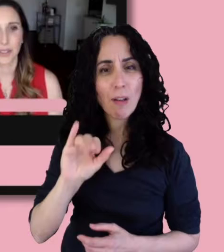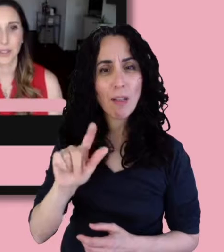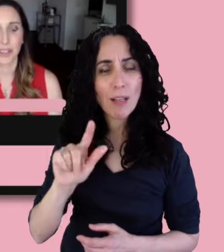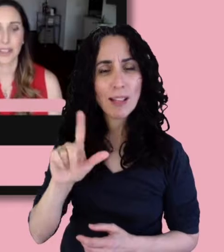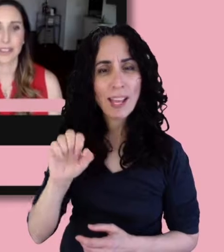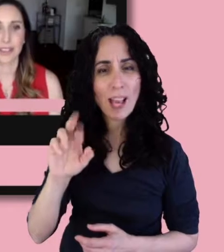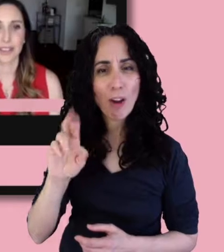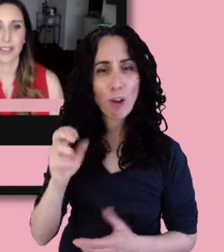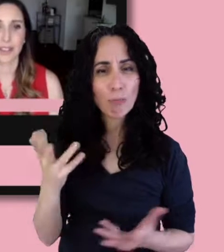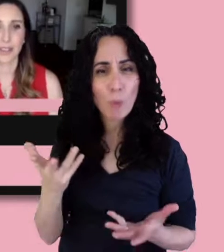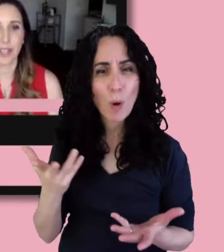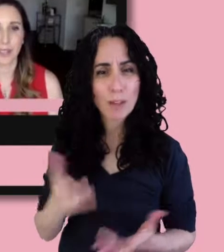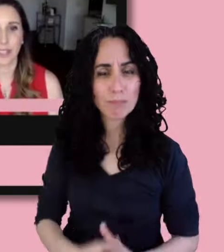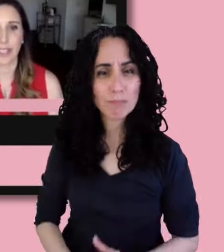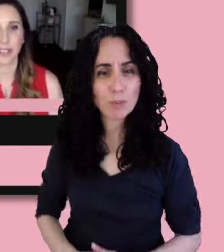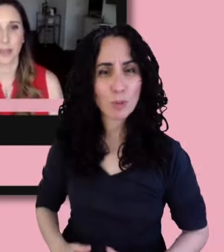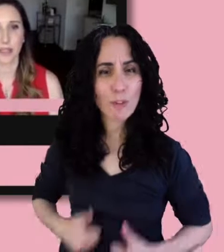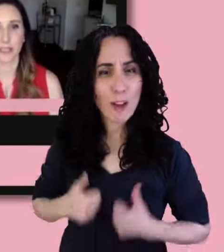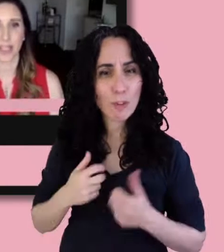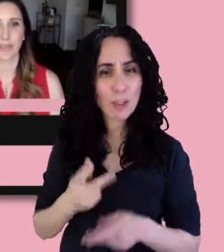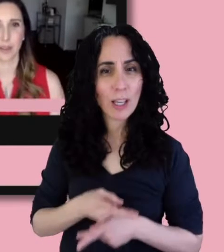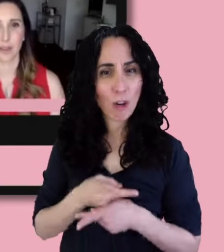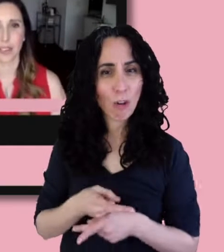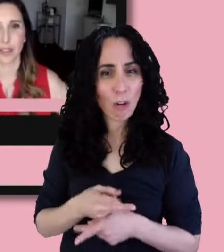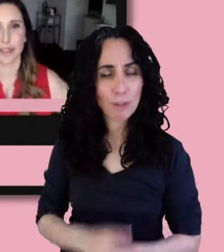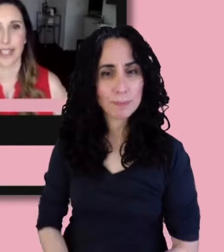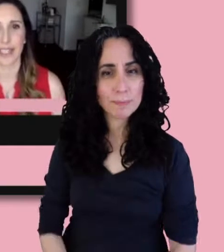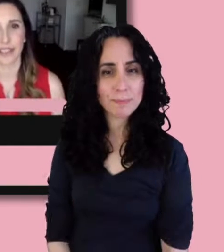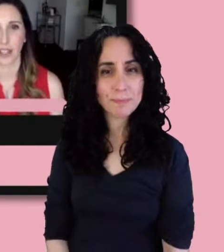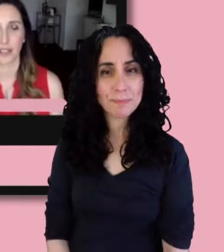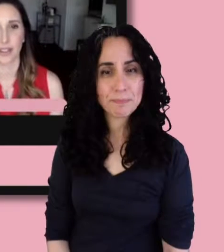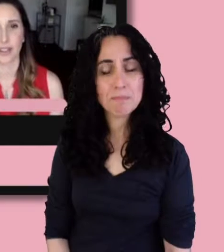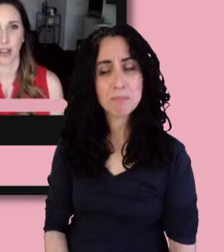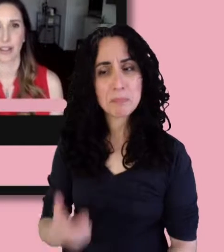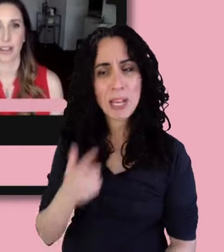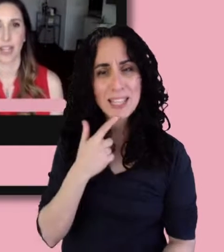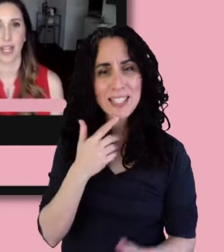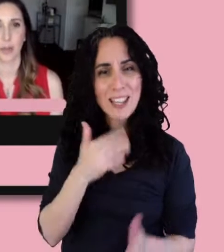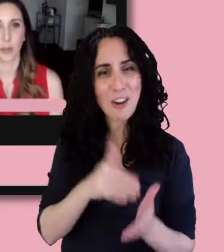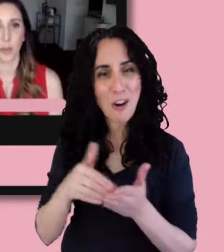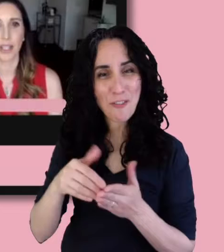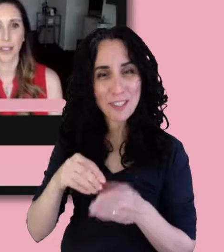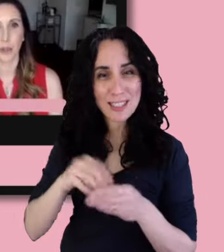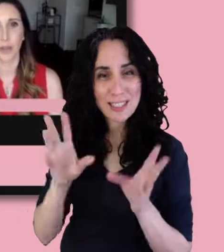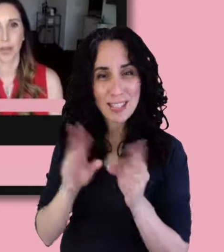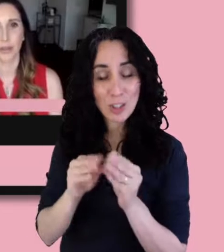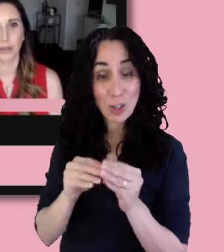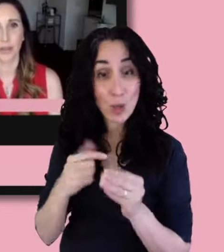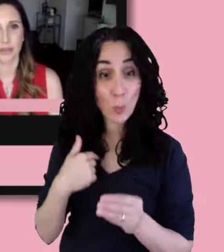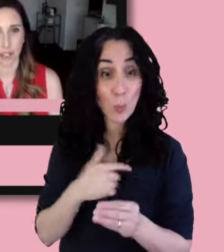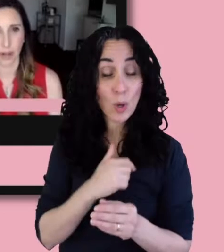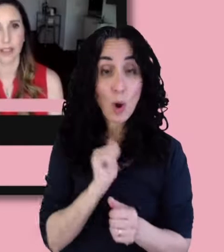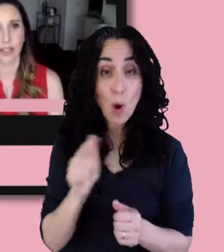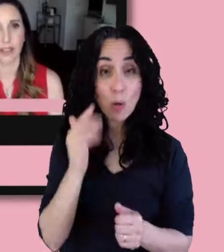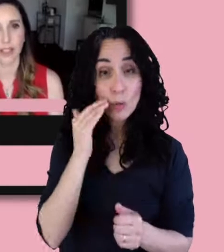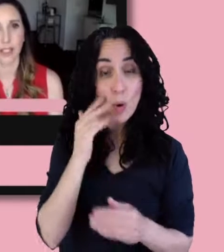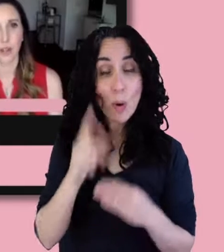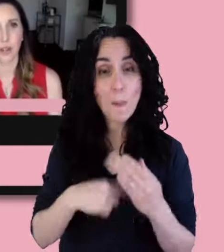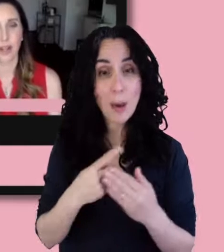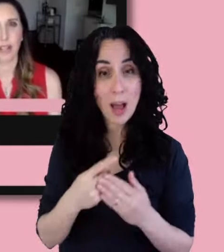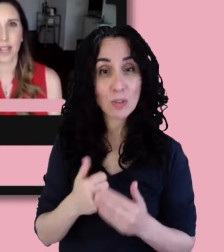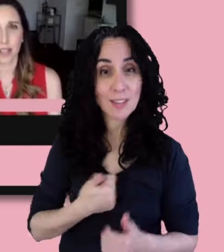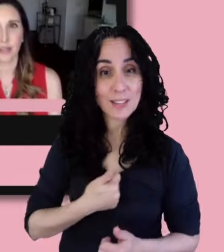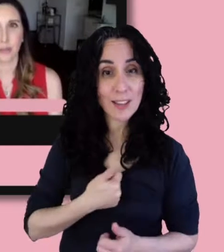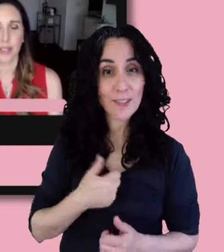us about that? Sure. Survival care is something that I found myself saying in sessions all the time. We all know about self-care.